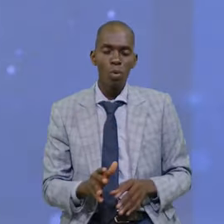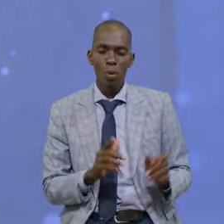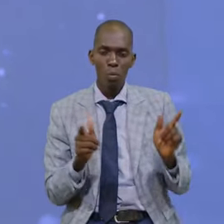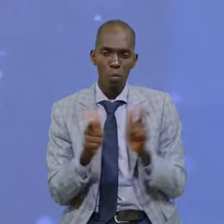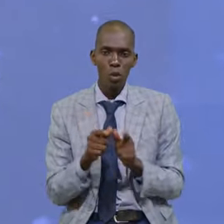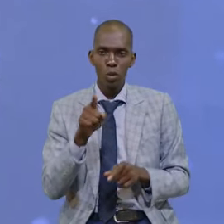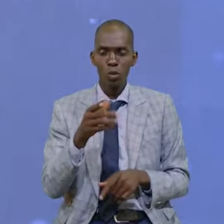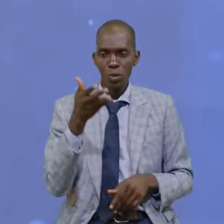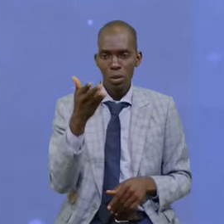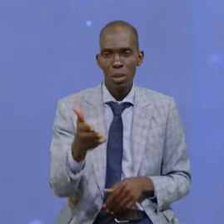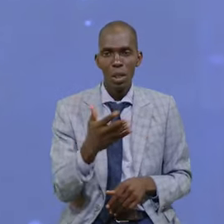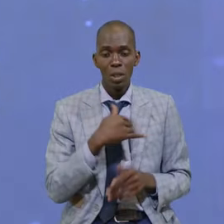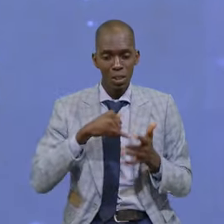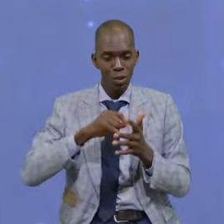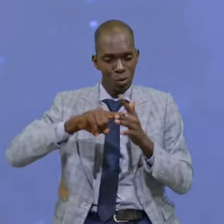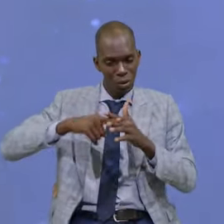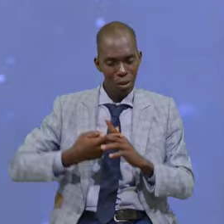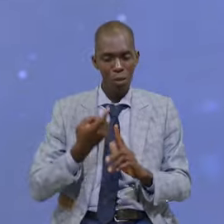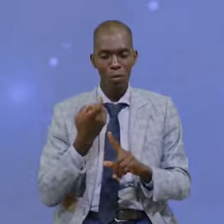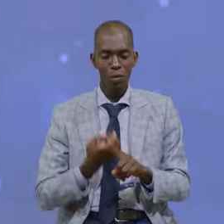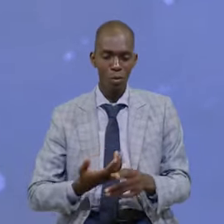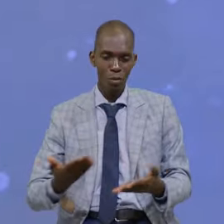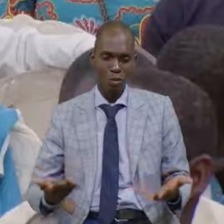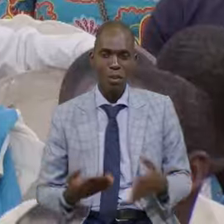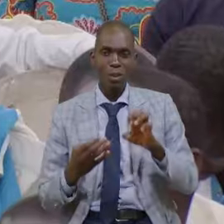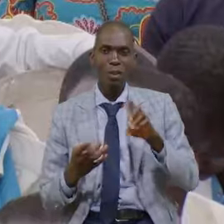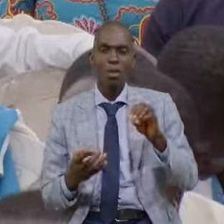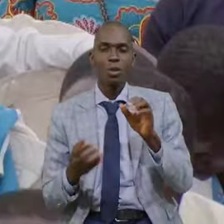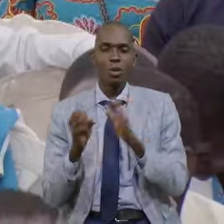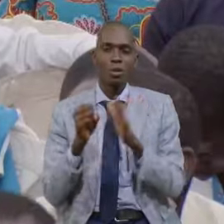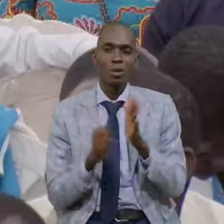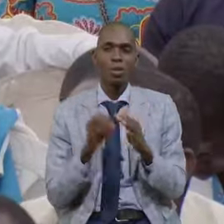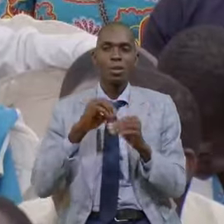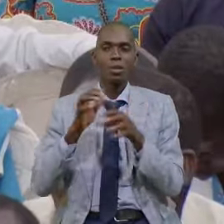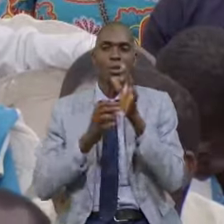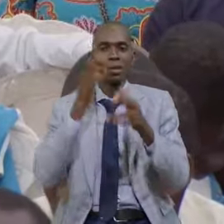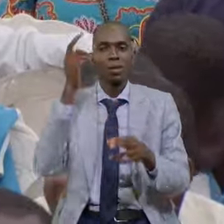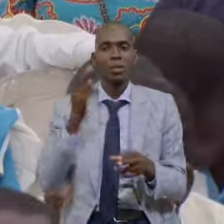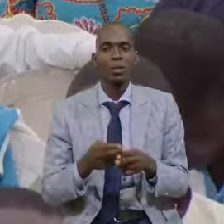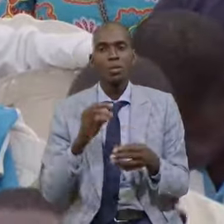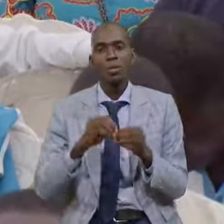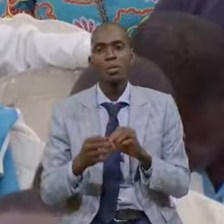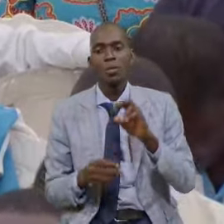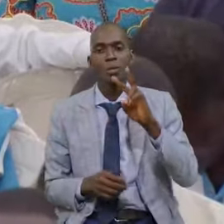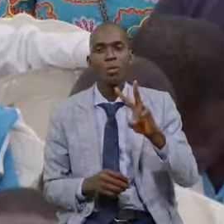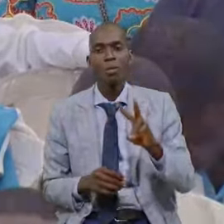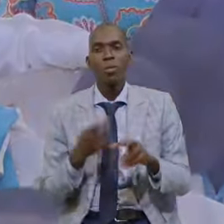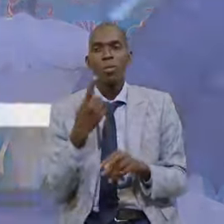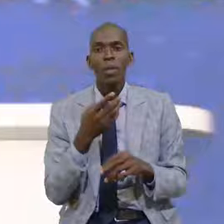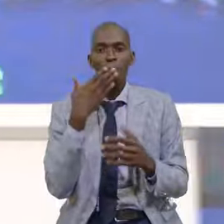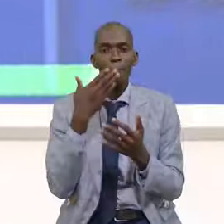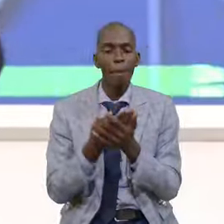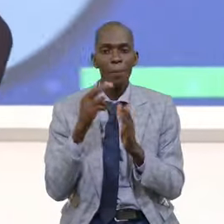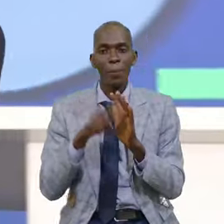And it will start here from Edo State in Jesus' name. And number two is the goodness of the